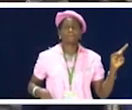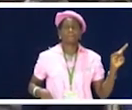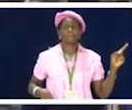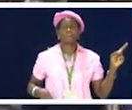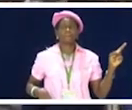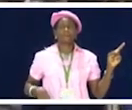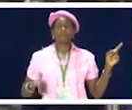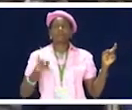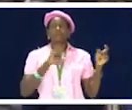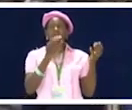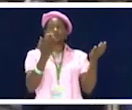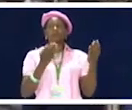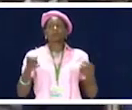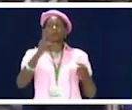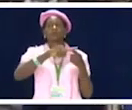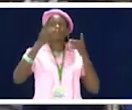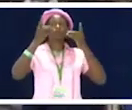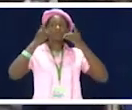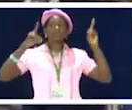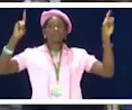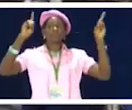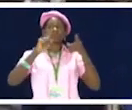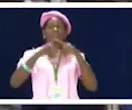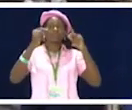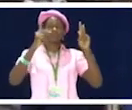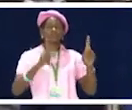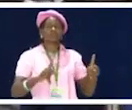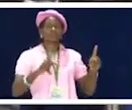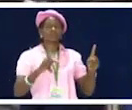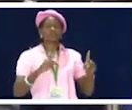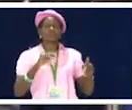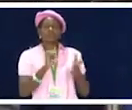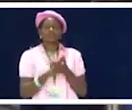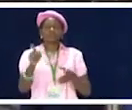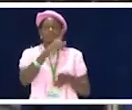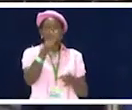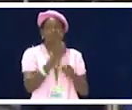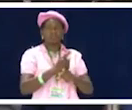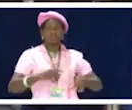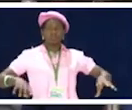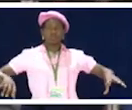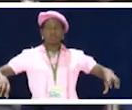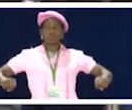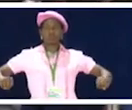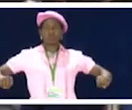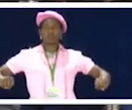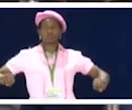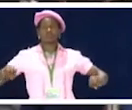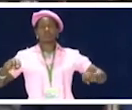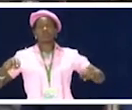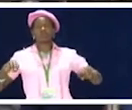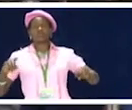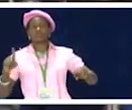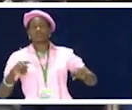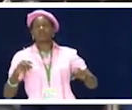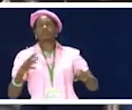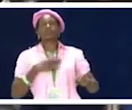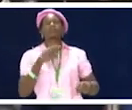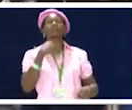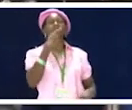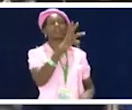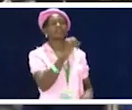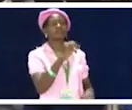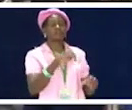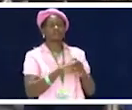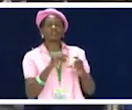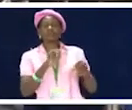I want you to decree to the fellow you have just joined in prayer. I say, in